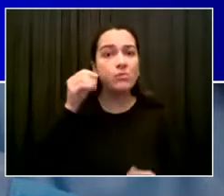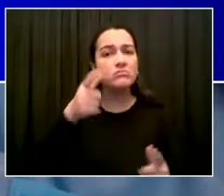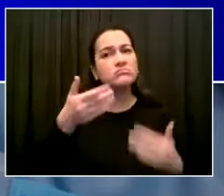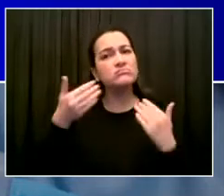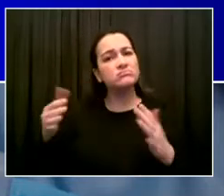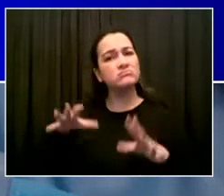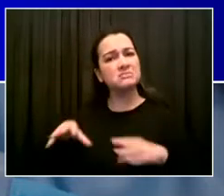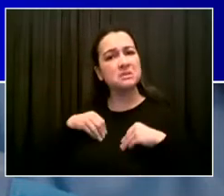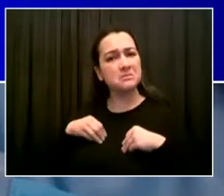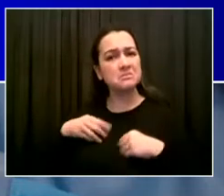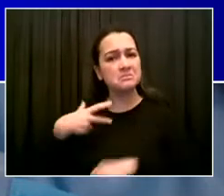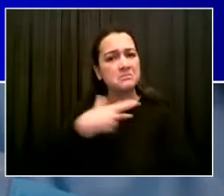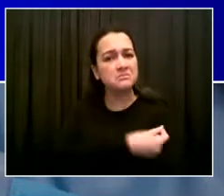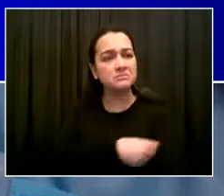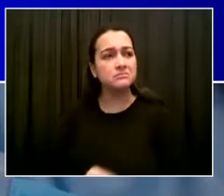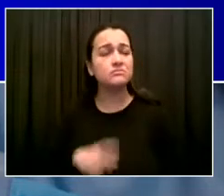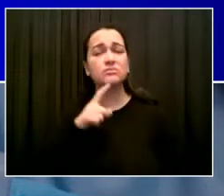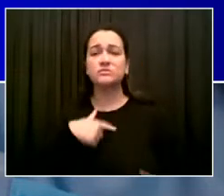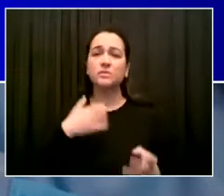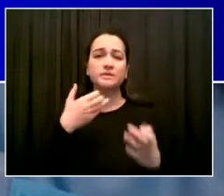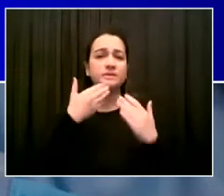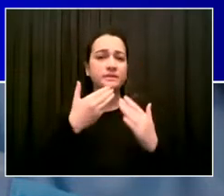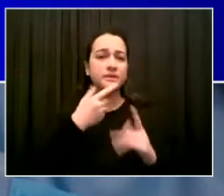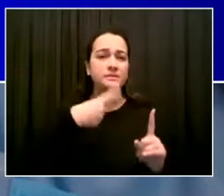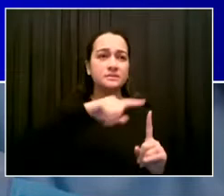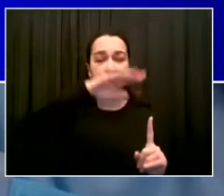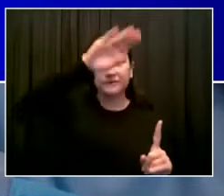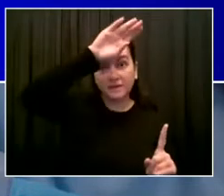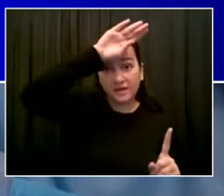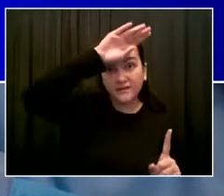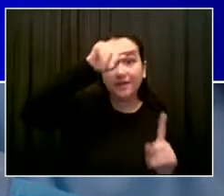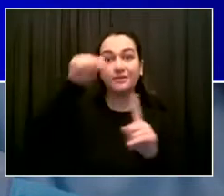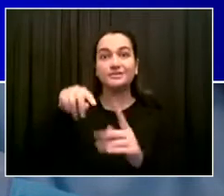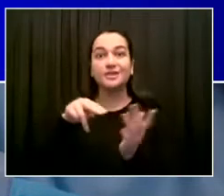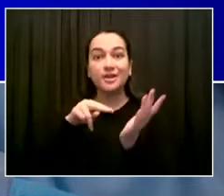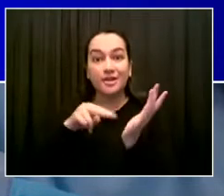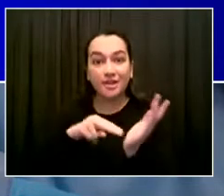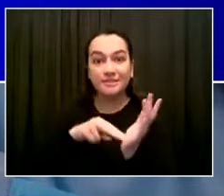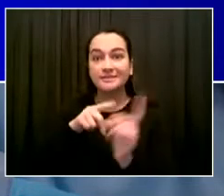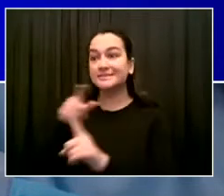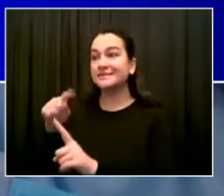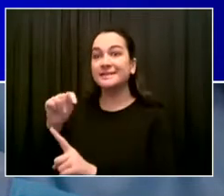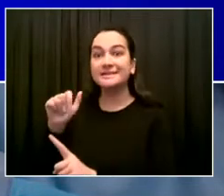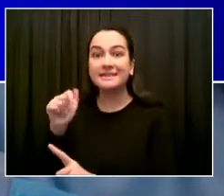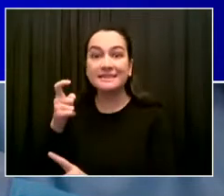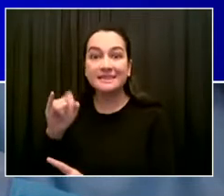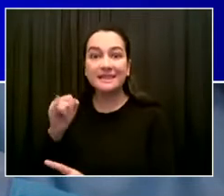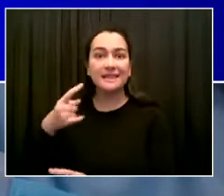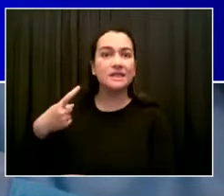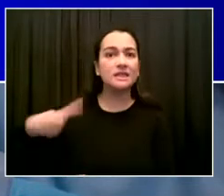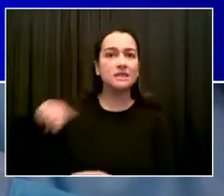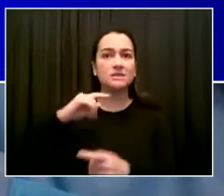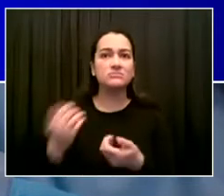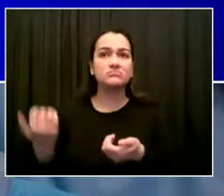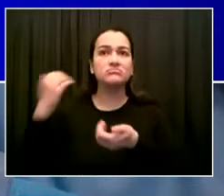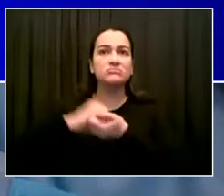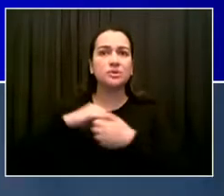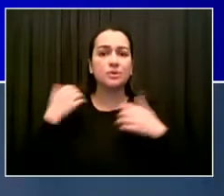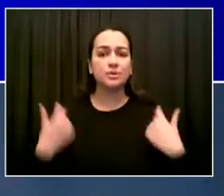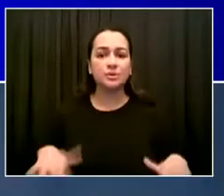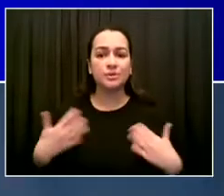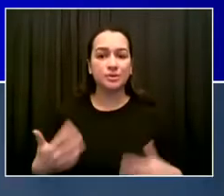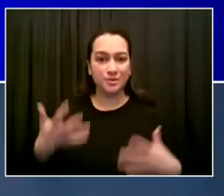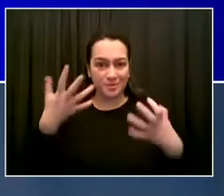another amazing point on the overall vaccination numbers to date. We are damn close to the 4 million mark